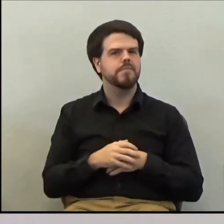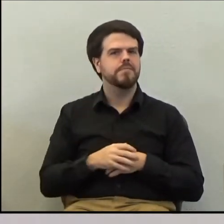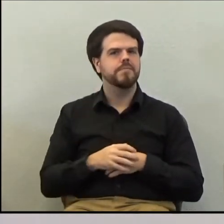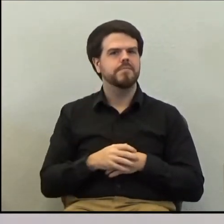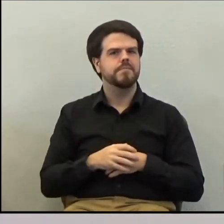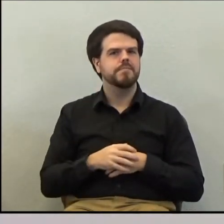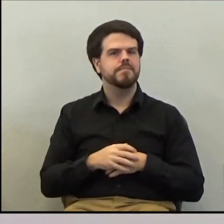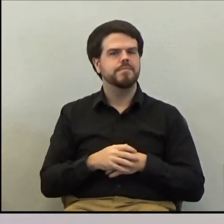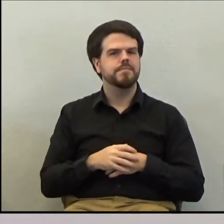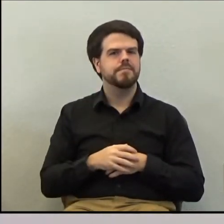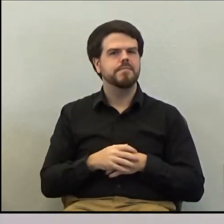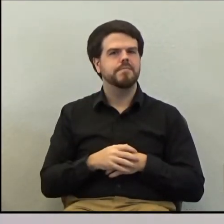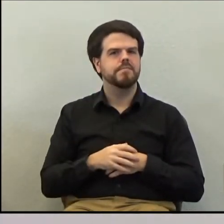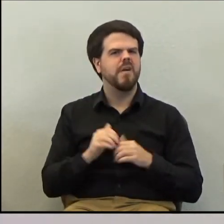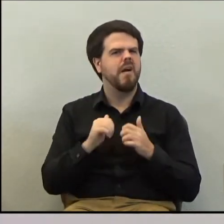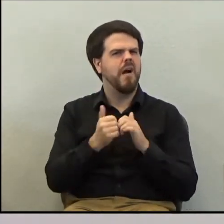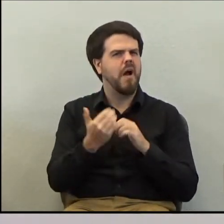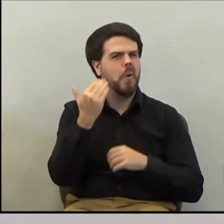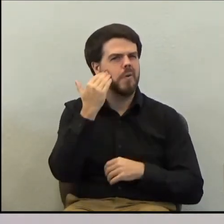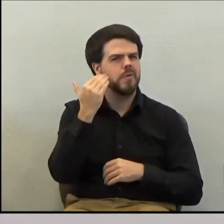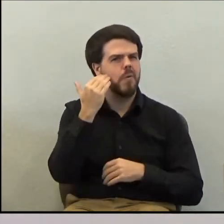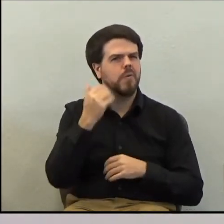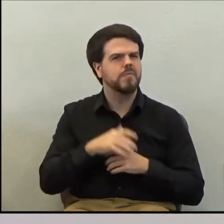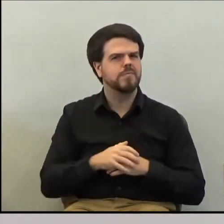We don't have to be in darkness,